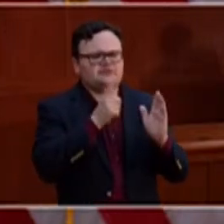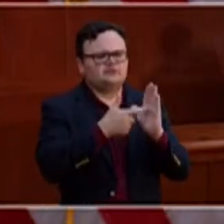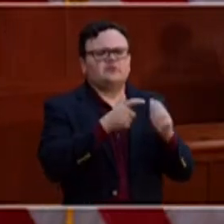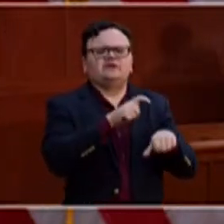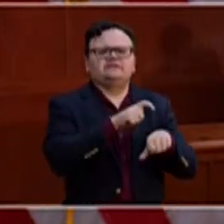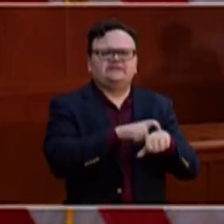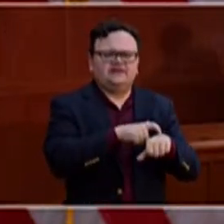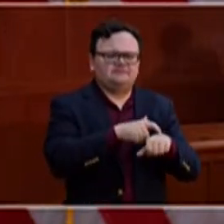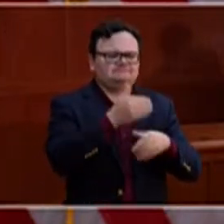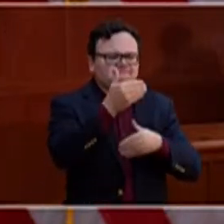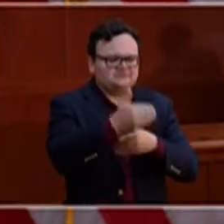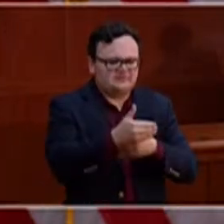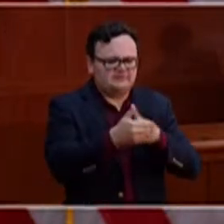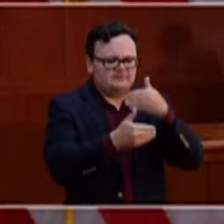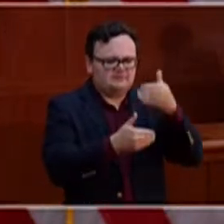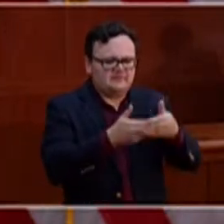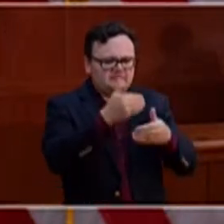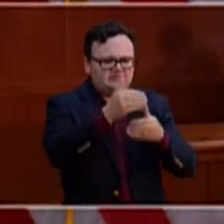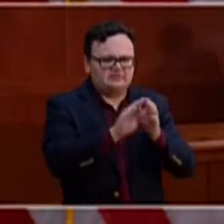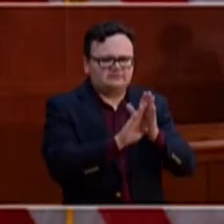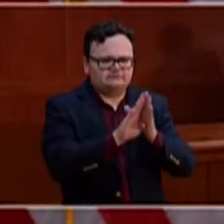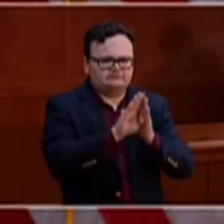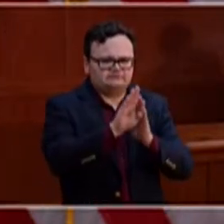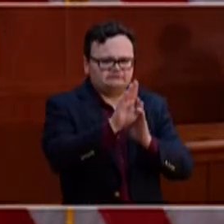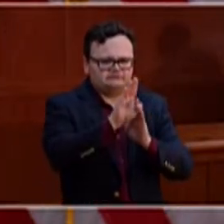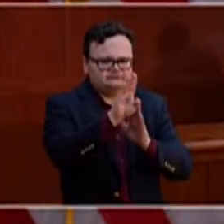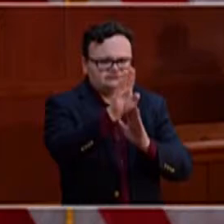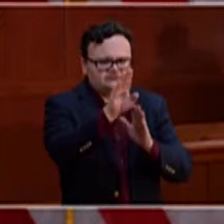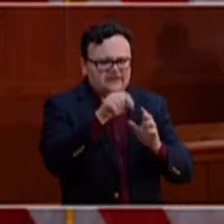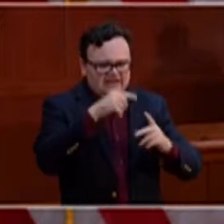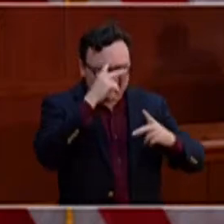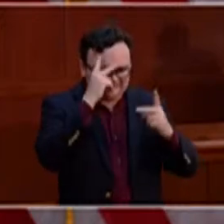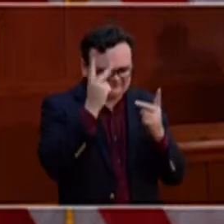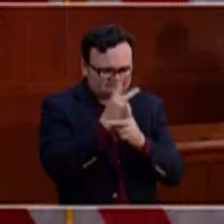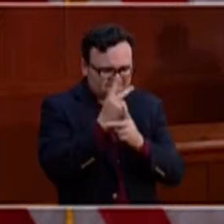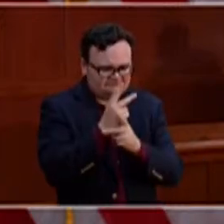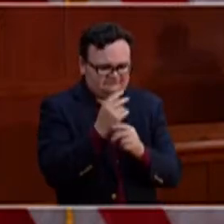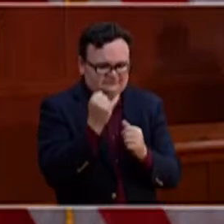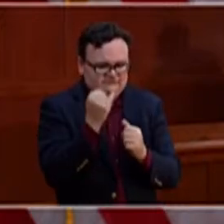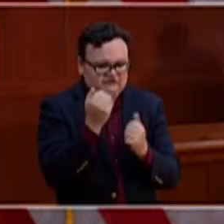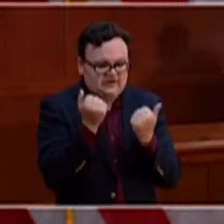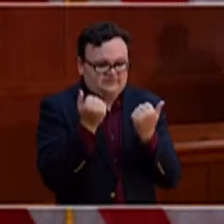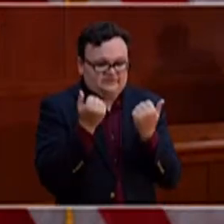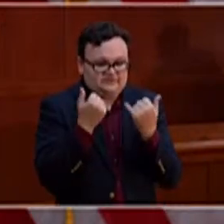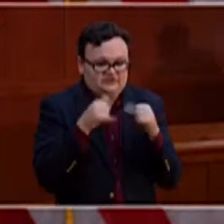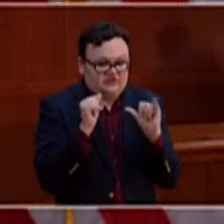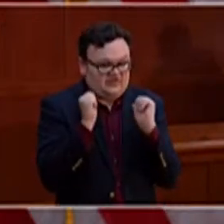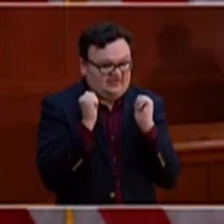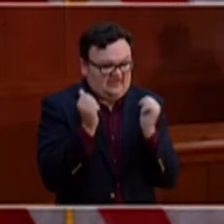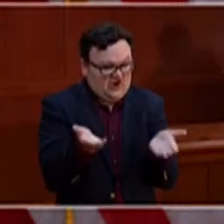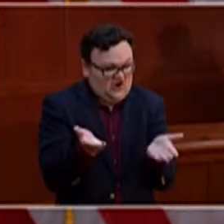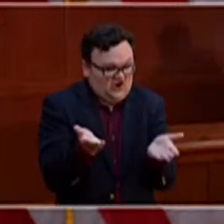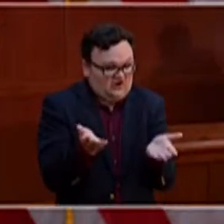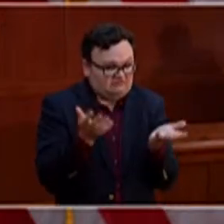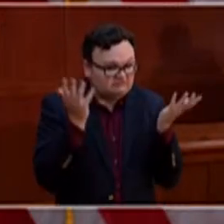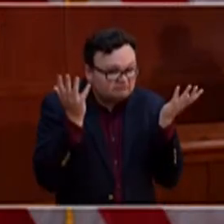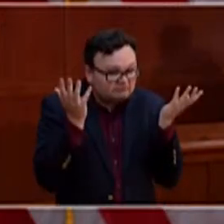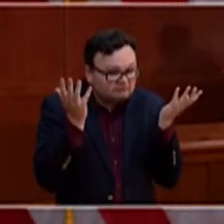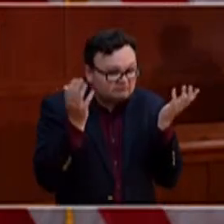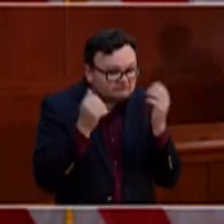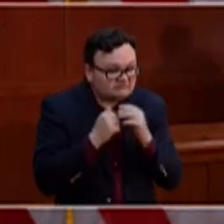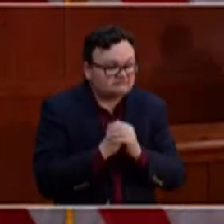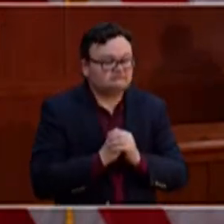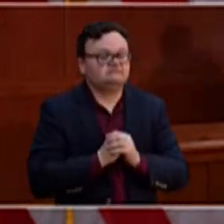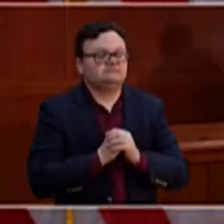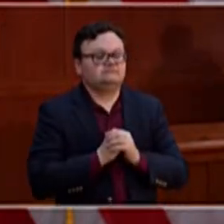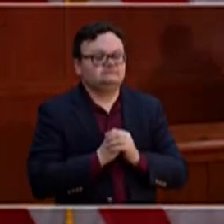of whether you want to work or not. It's a question of whether all the jobs are going to be there. And I think what you're going to see is the